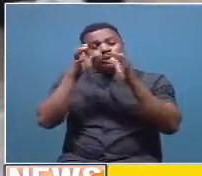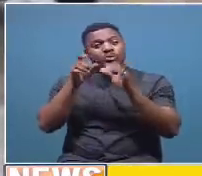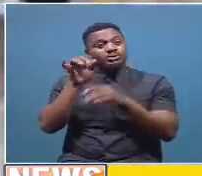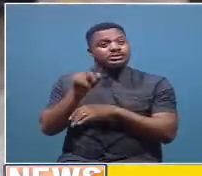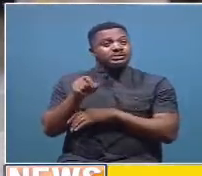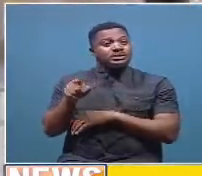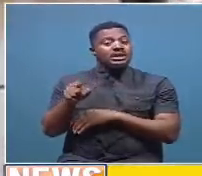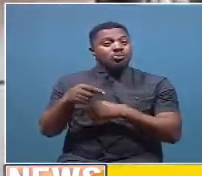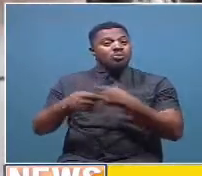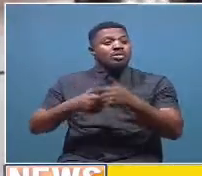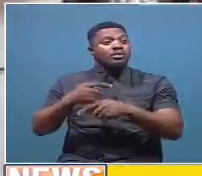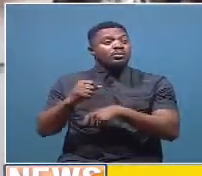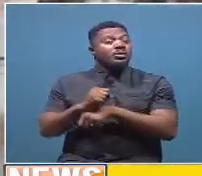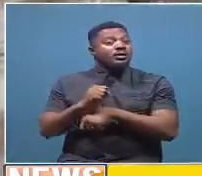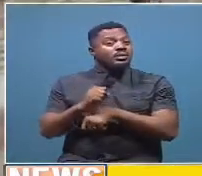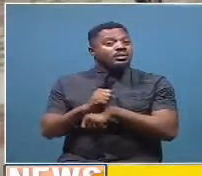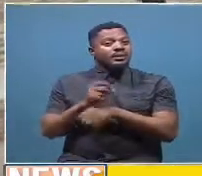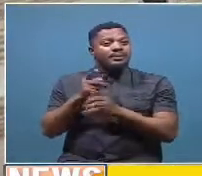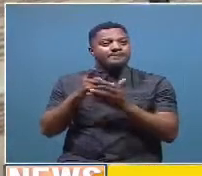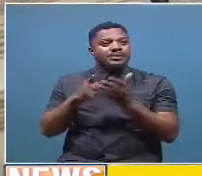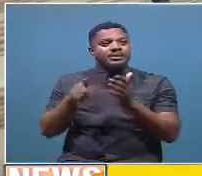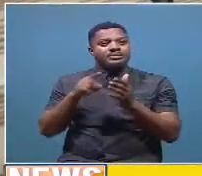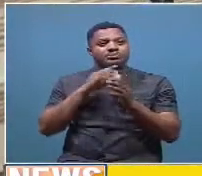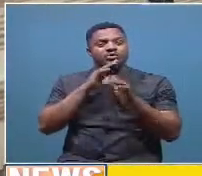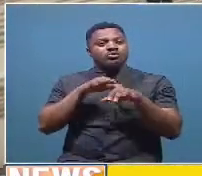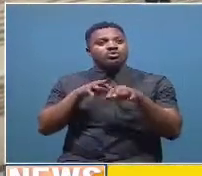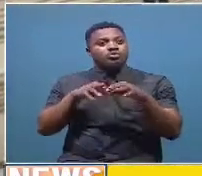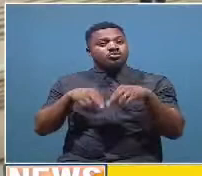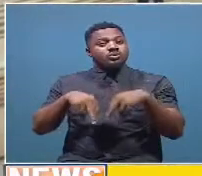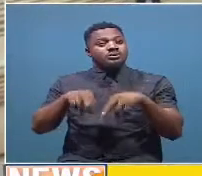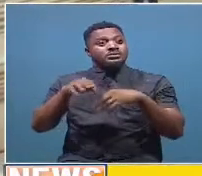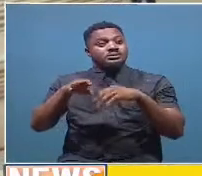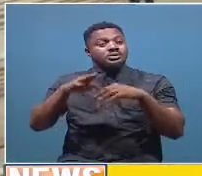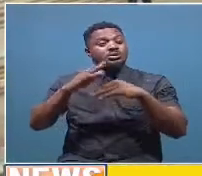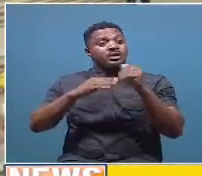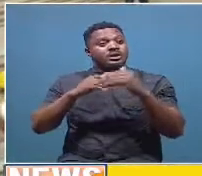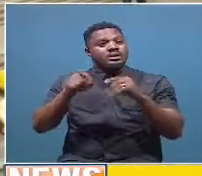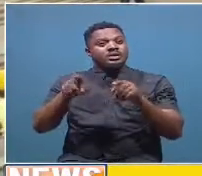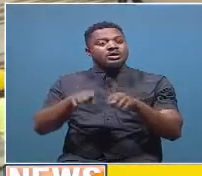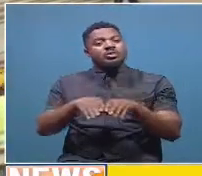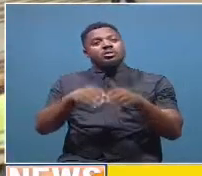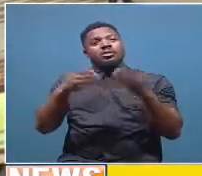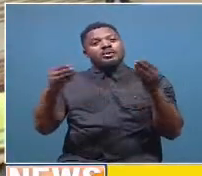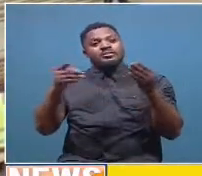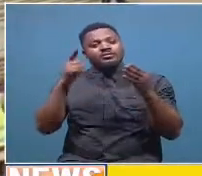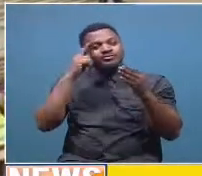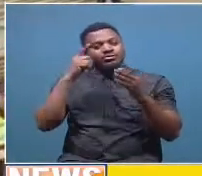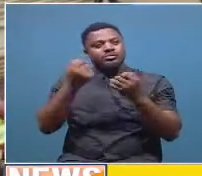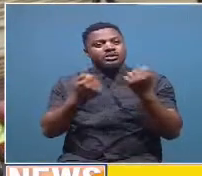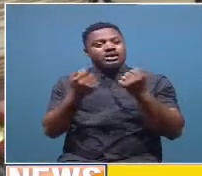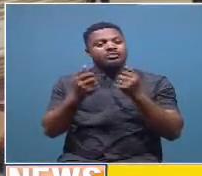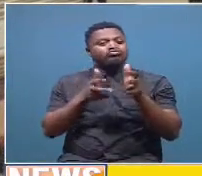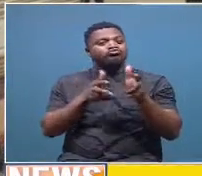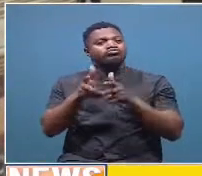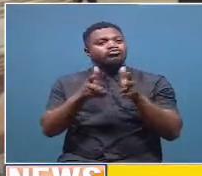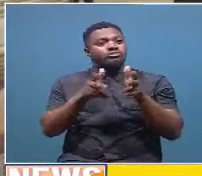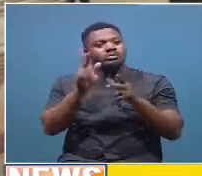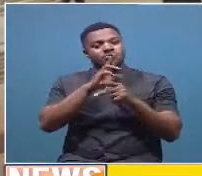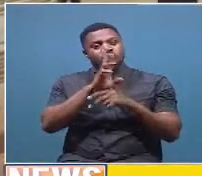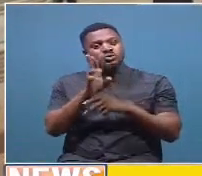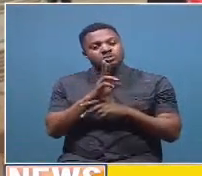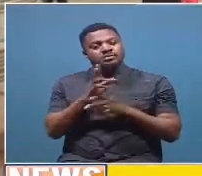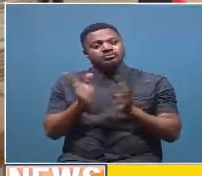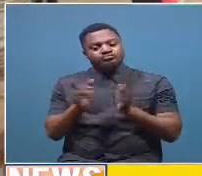result of the ongoing works, part of the beach road under construction has been opened to traffic, and commuters are